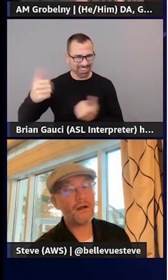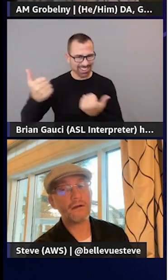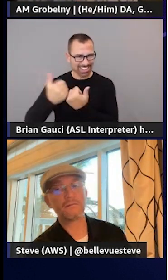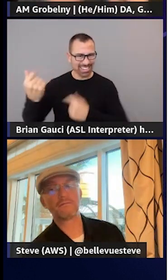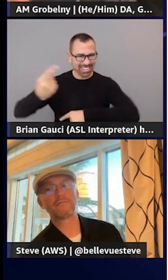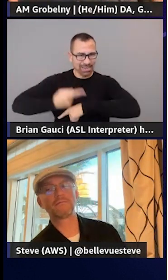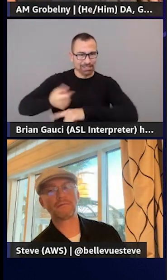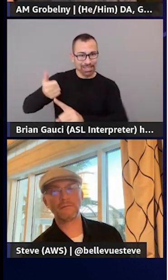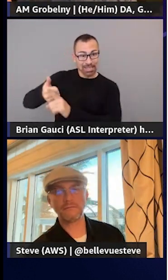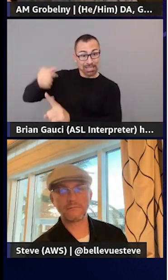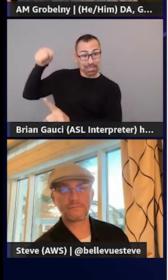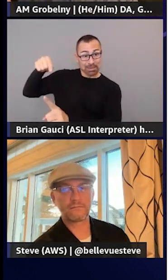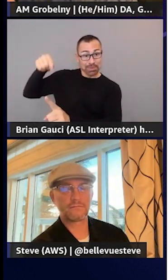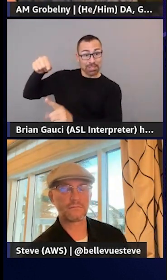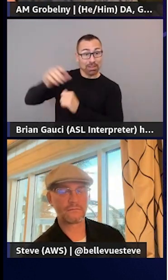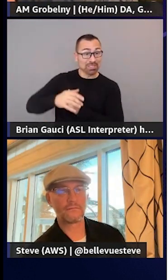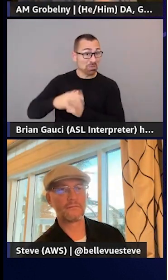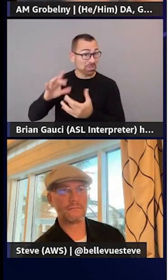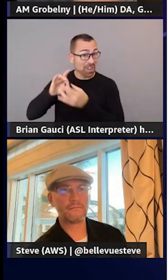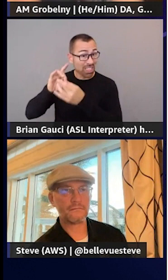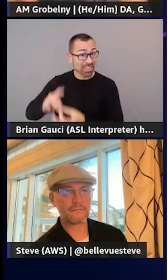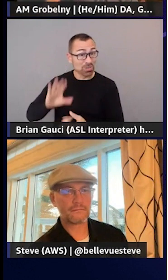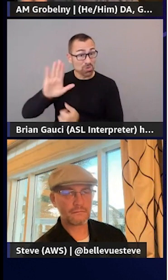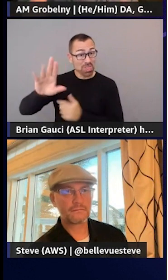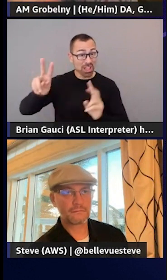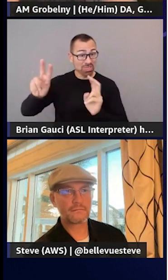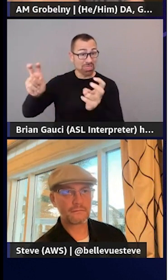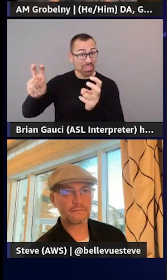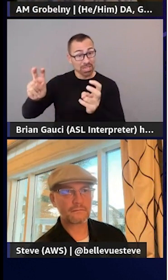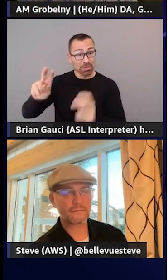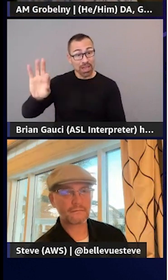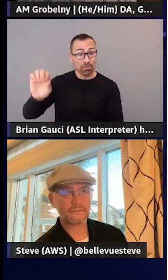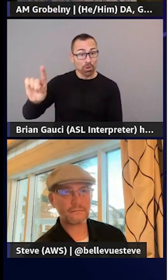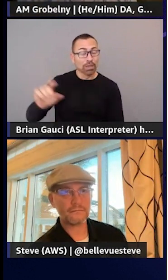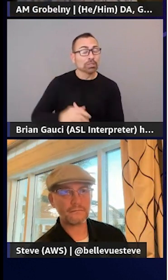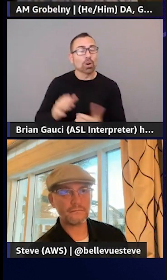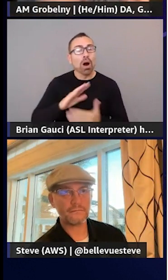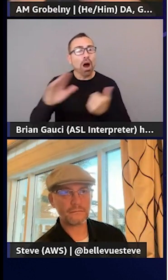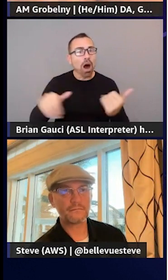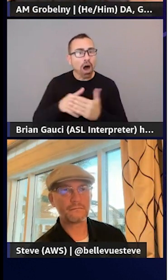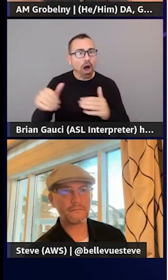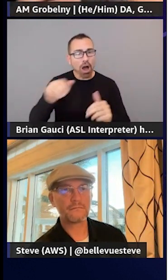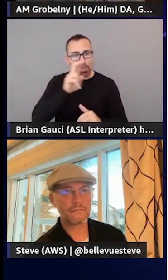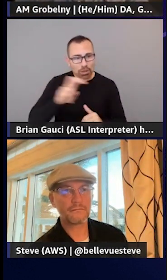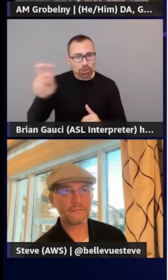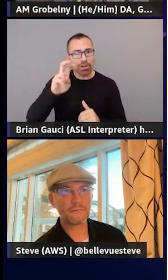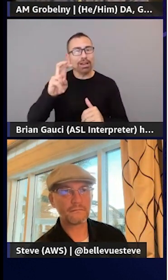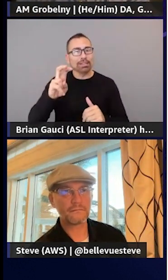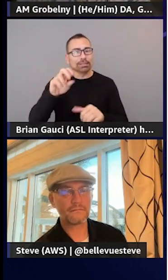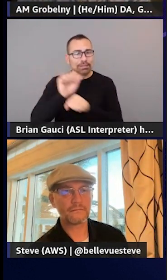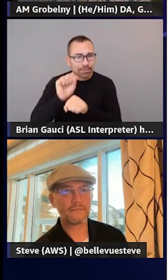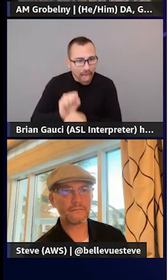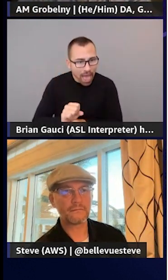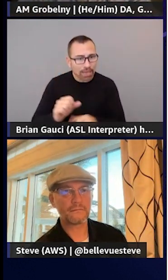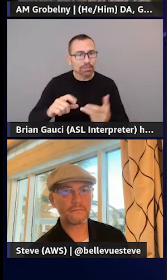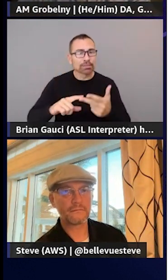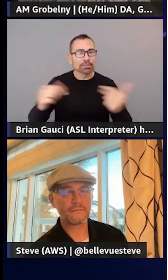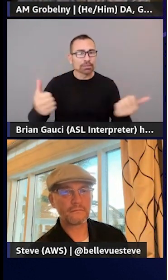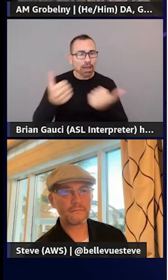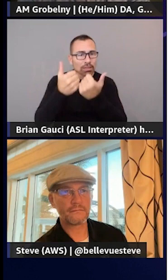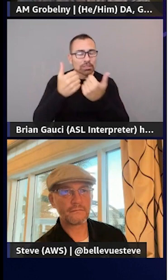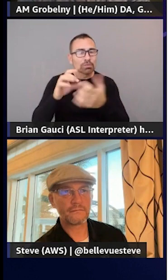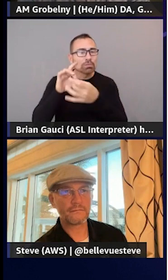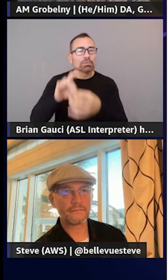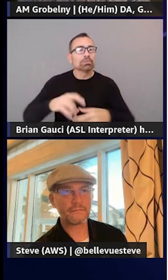specific to, it was Formula One themed. So all of the quests, all of the tasks, all the challenges were around like working with a